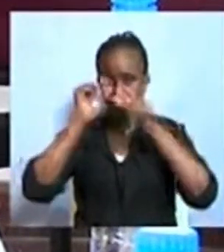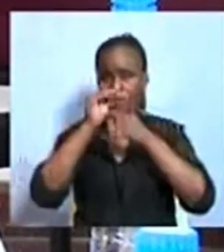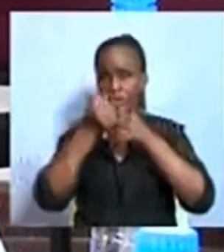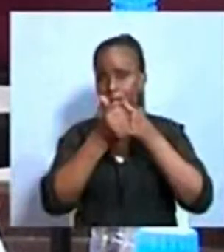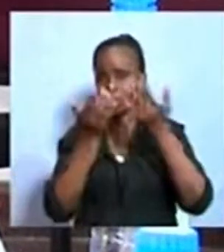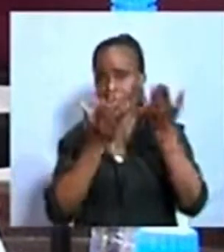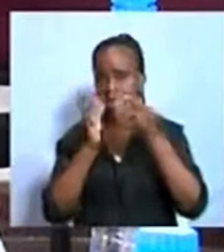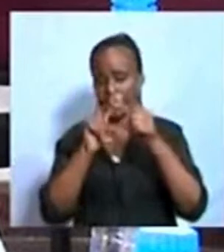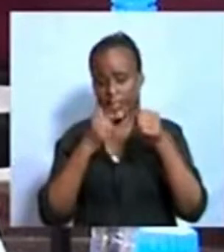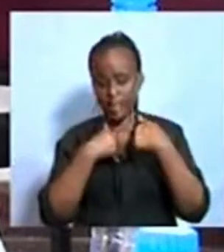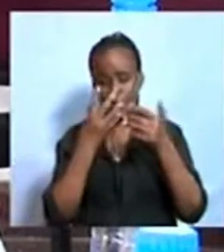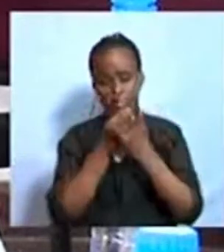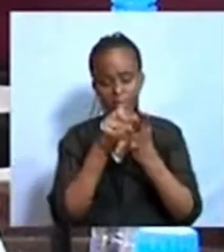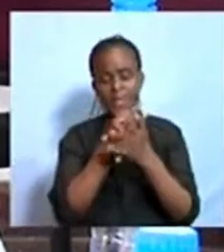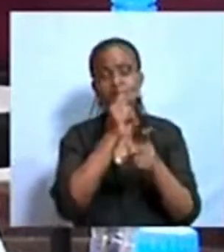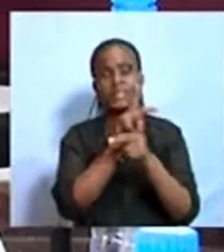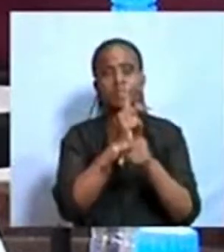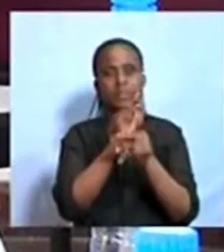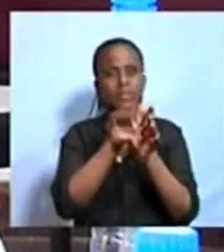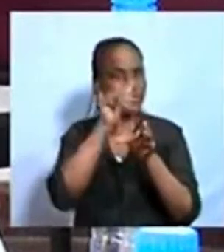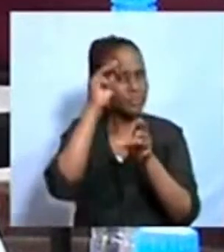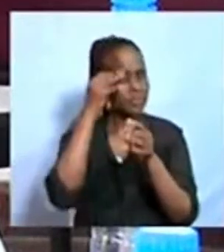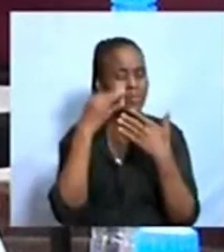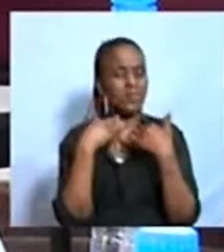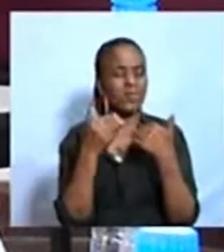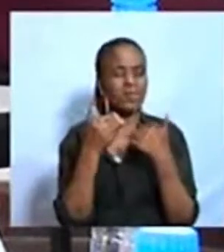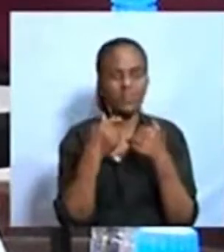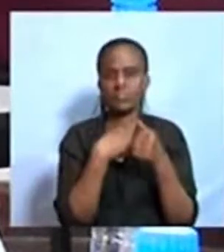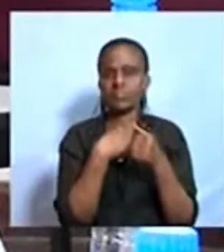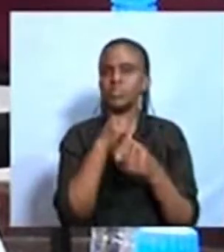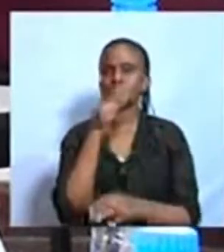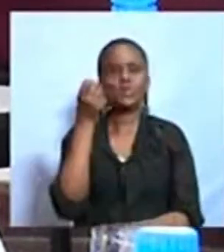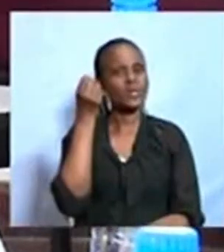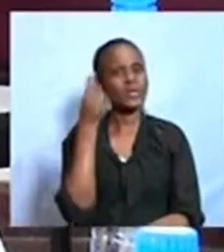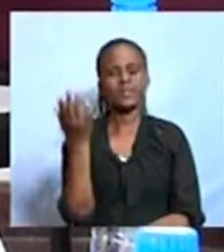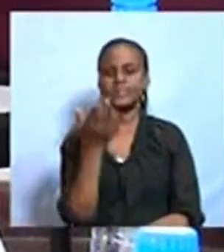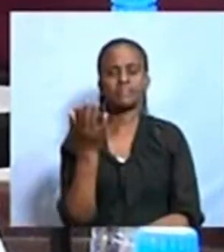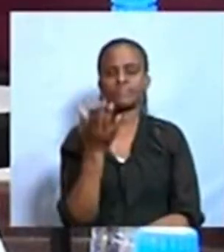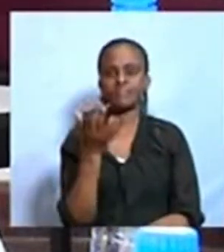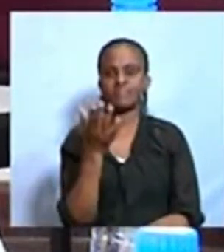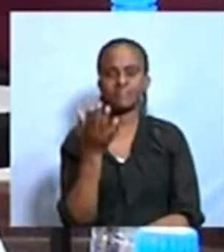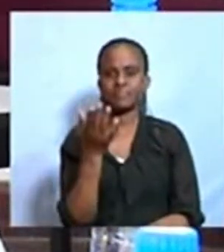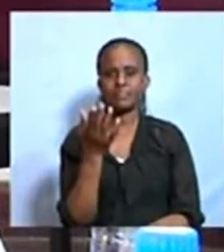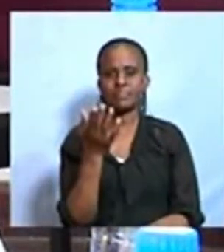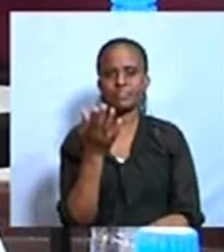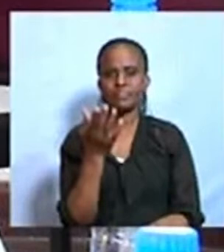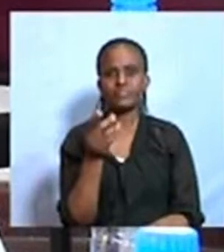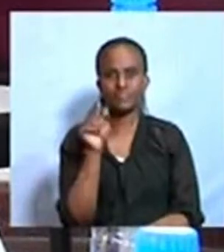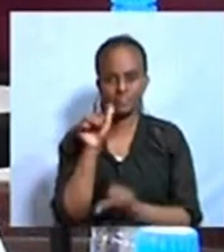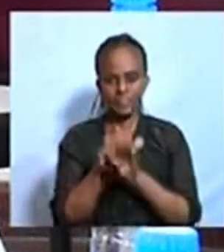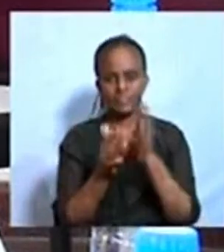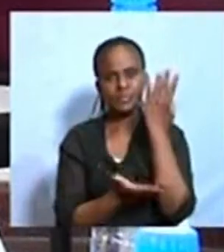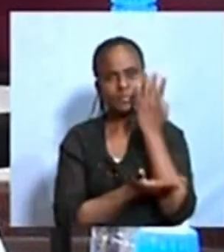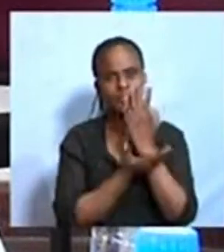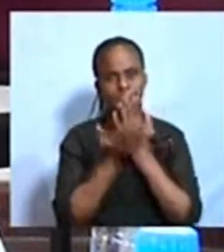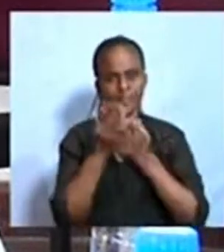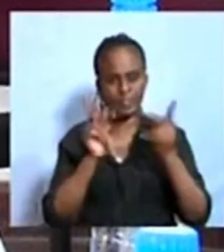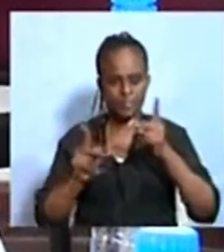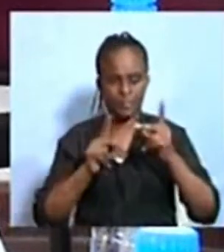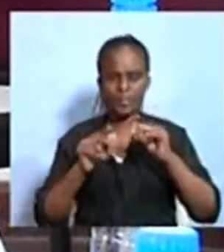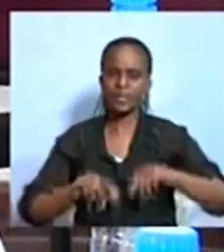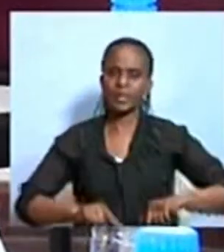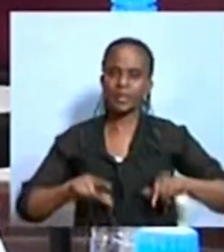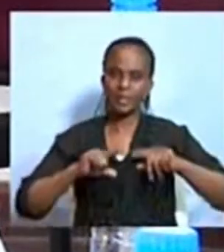we've got funds that are stuck at the Ministry of Health. I really do not think that that should be the approach that we take in improving people's